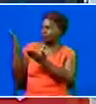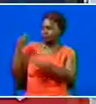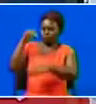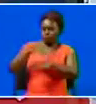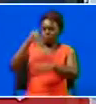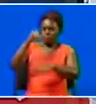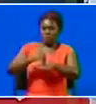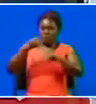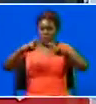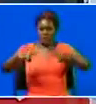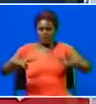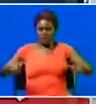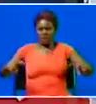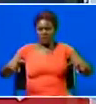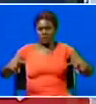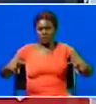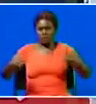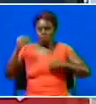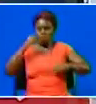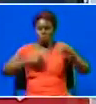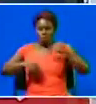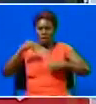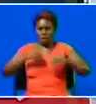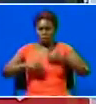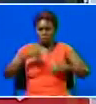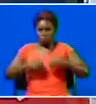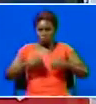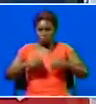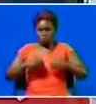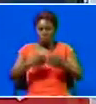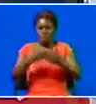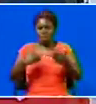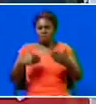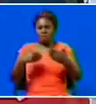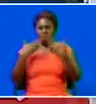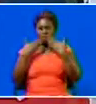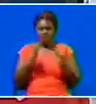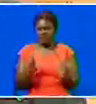with investigations into some scandals, bringing them to a premature end.